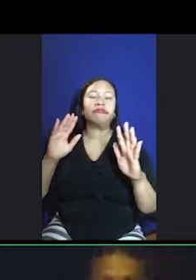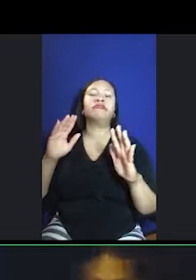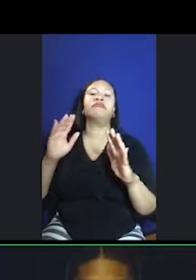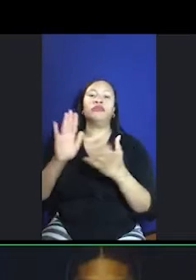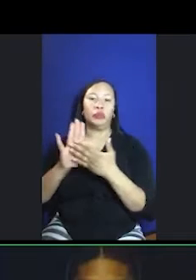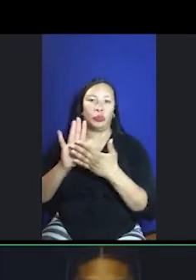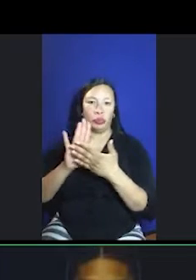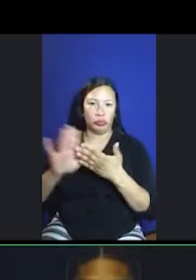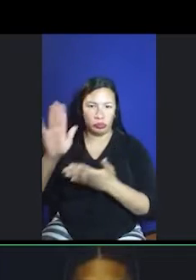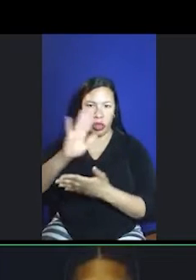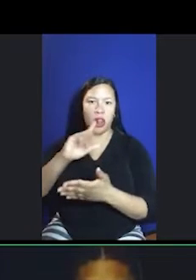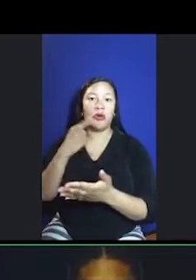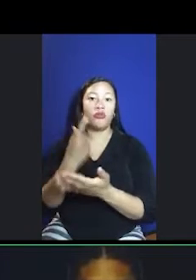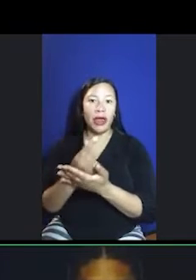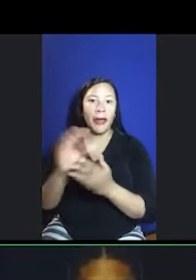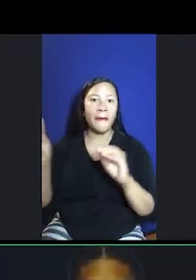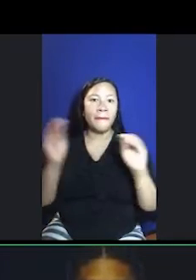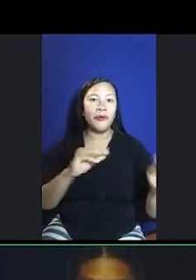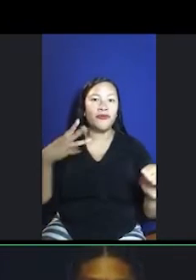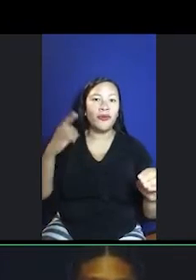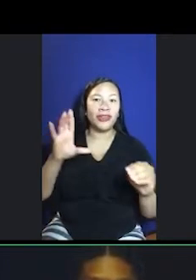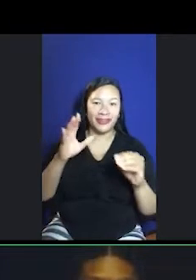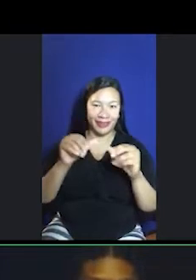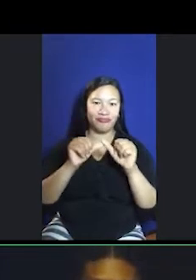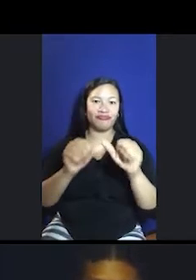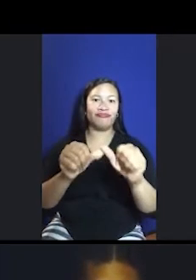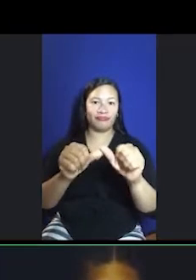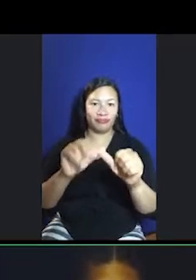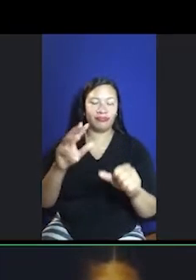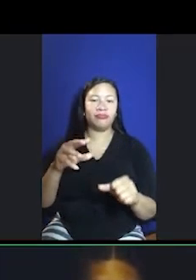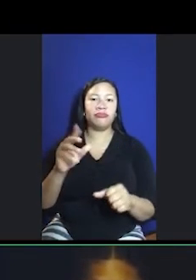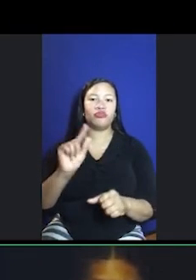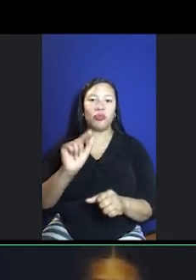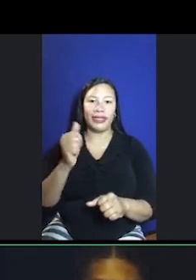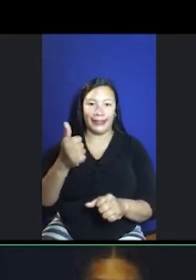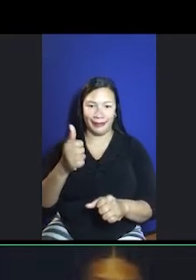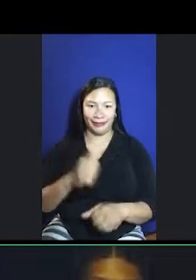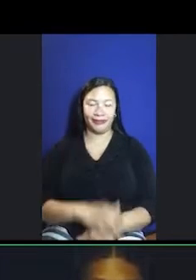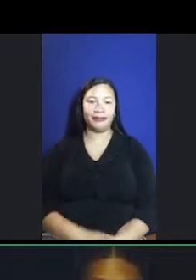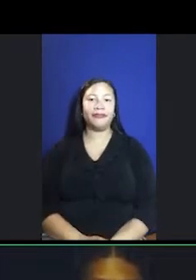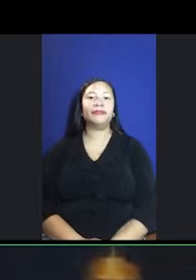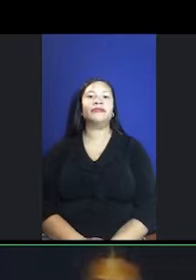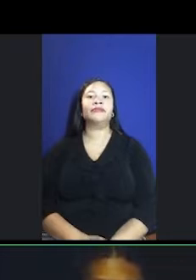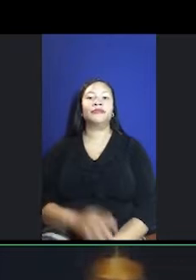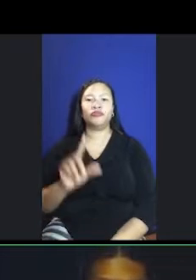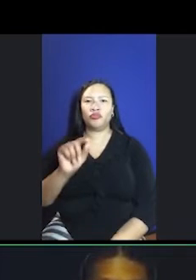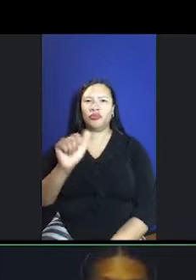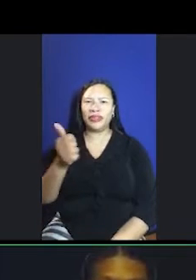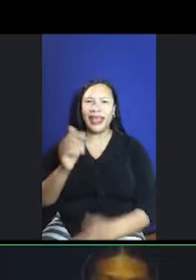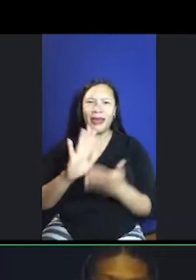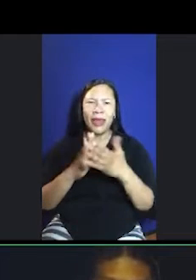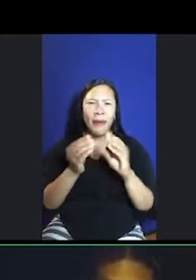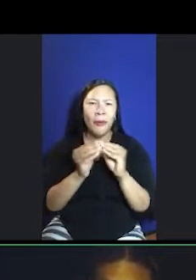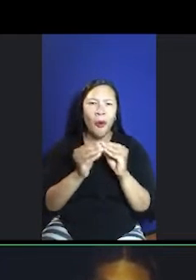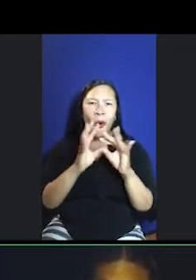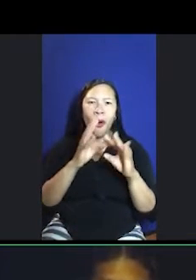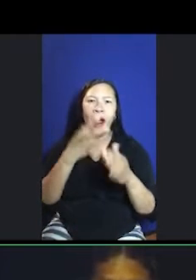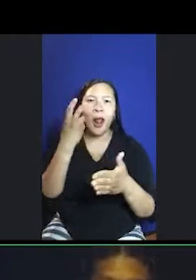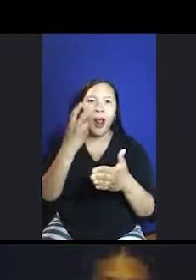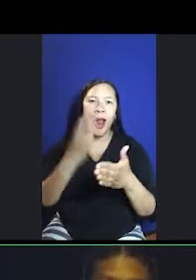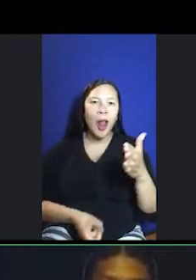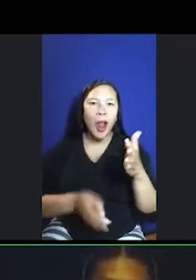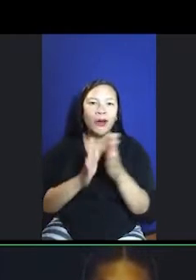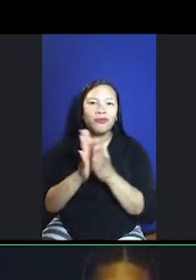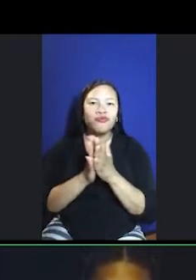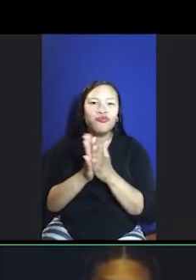graduated, then moved here permanently in 2010. And that's when I really started becoming more passionate about it. Learning